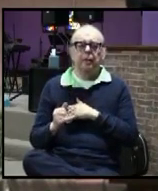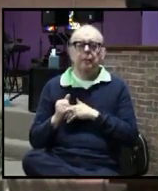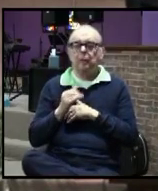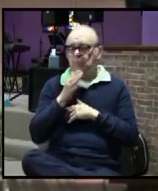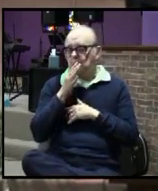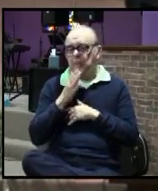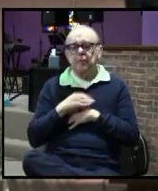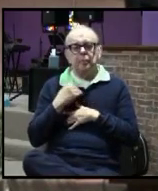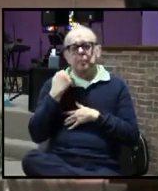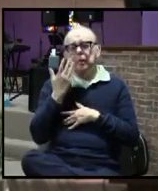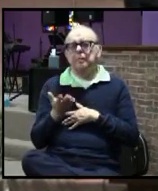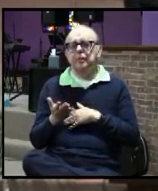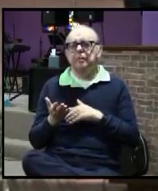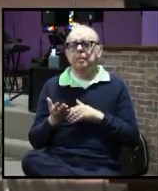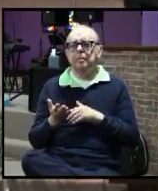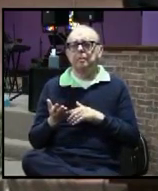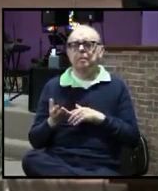prostitutes.